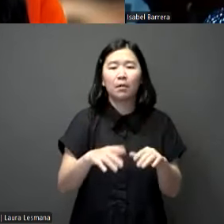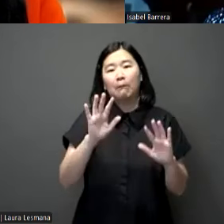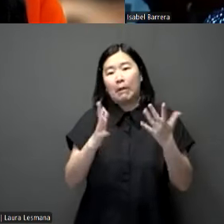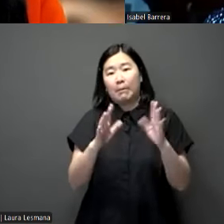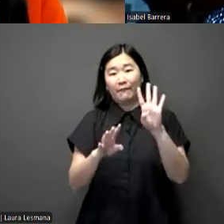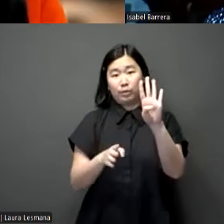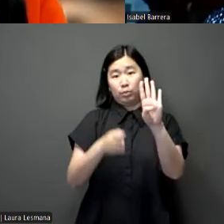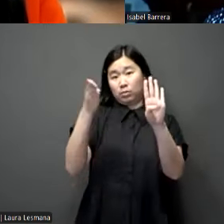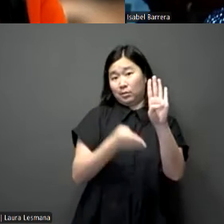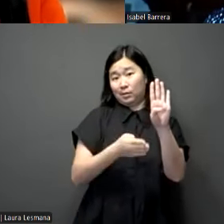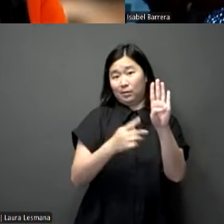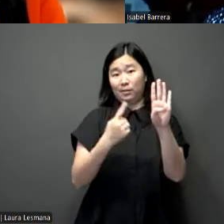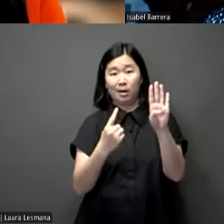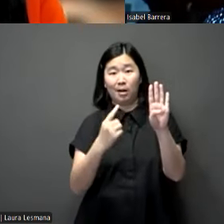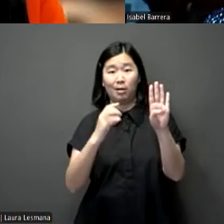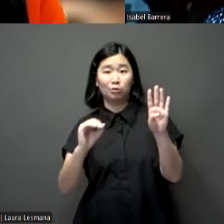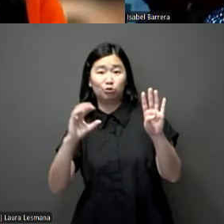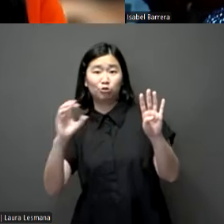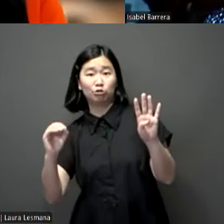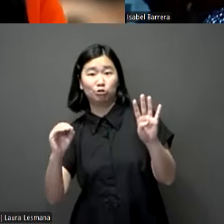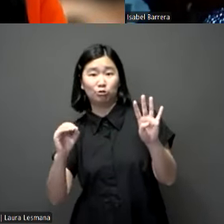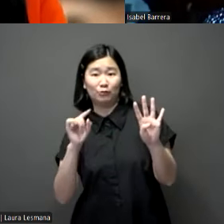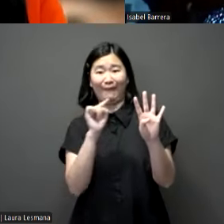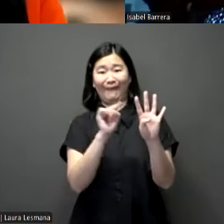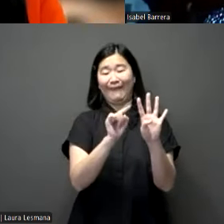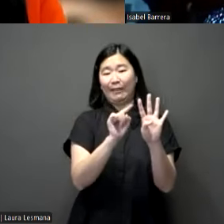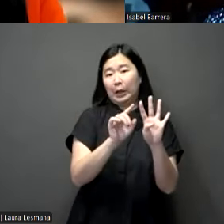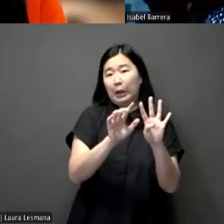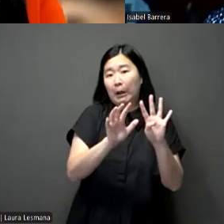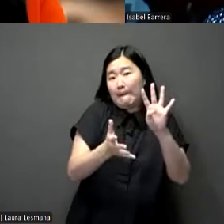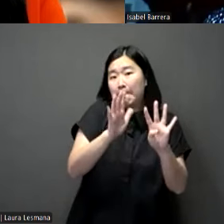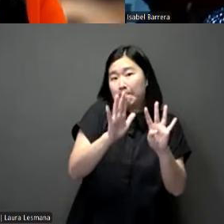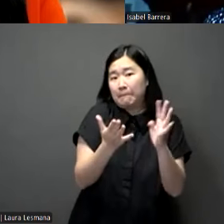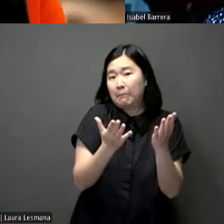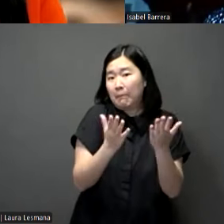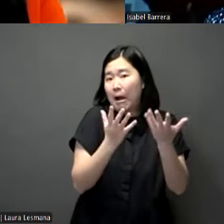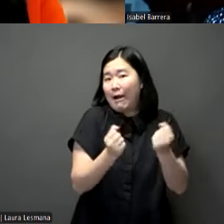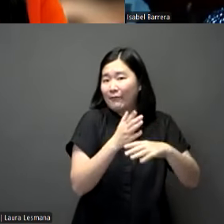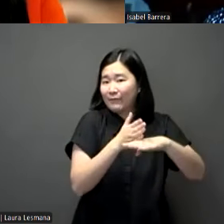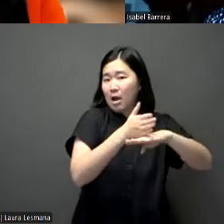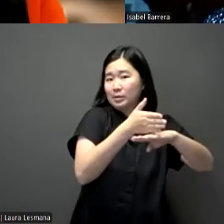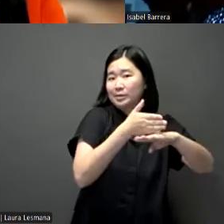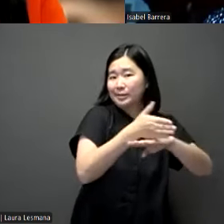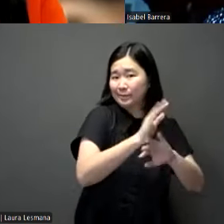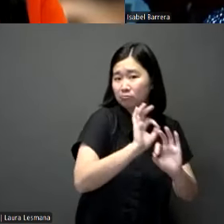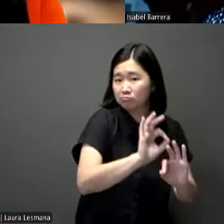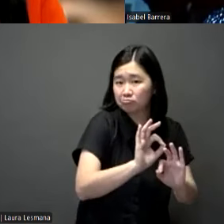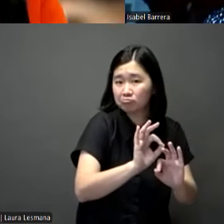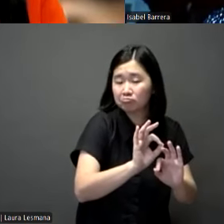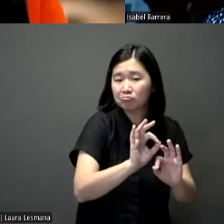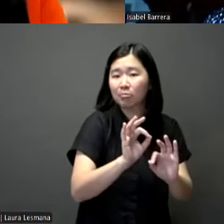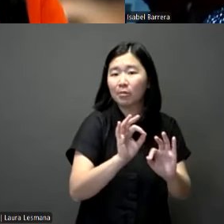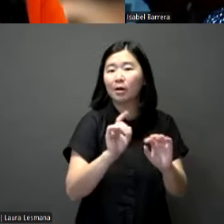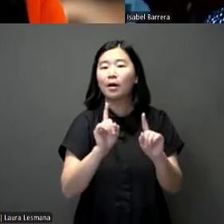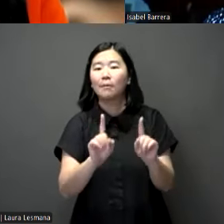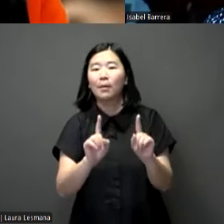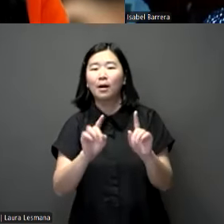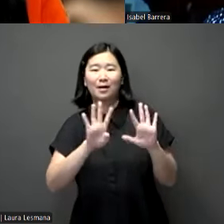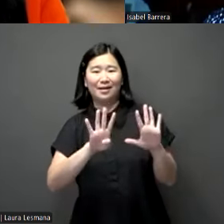90% coverage and 70% in screening and 90% in accessing